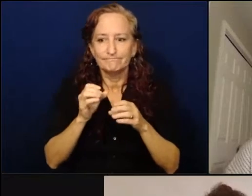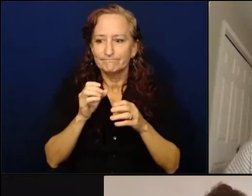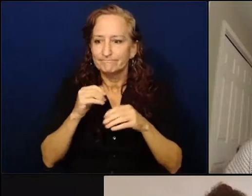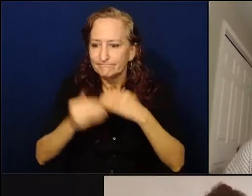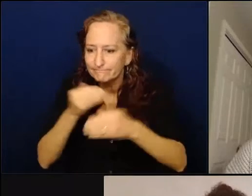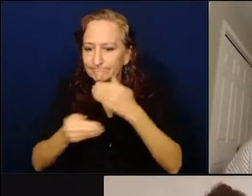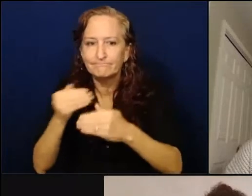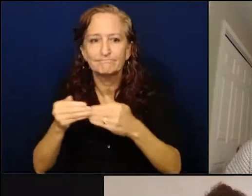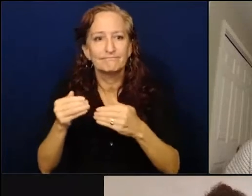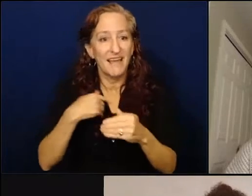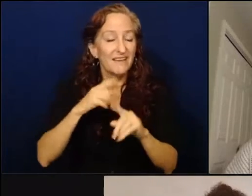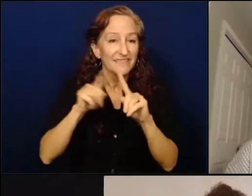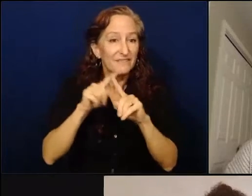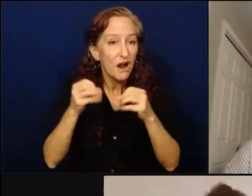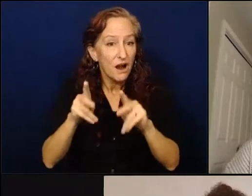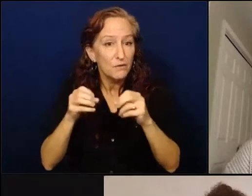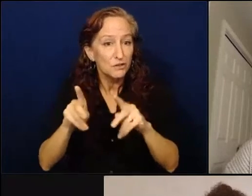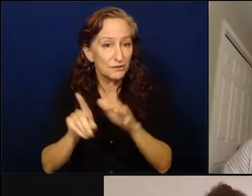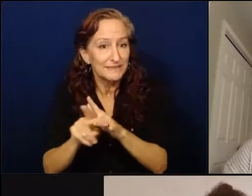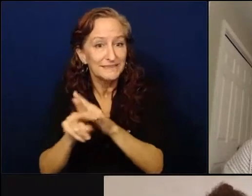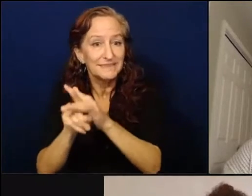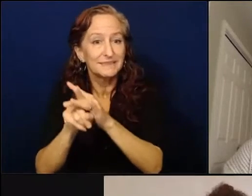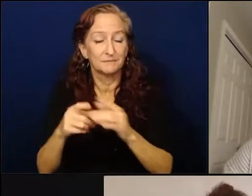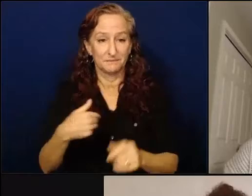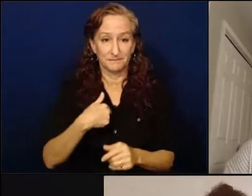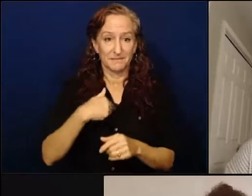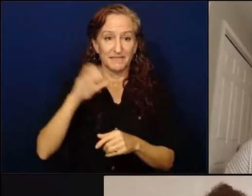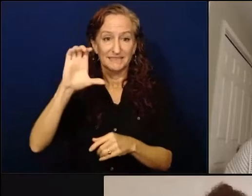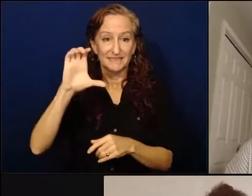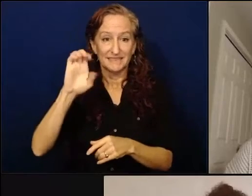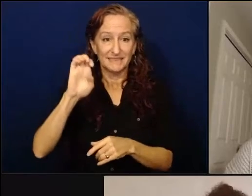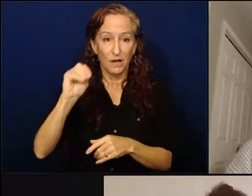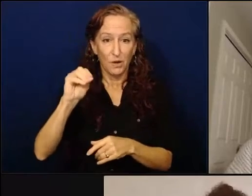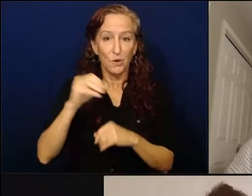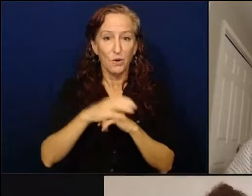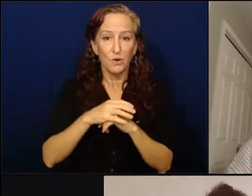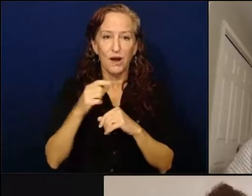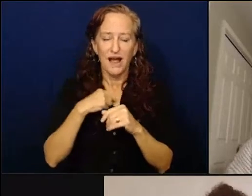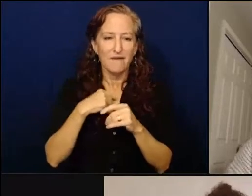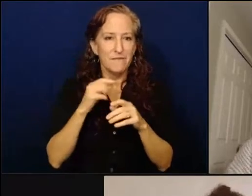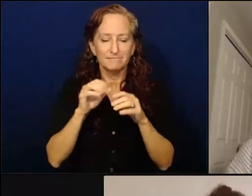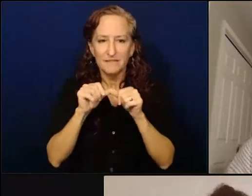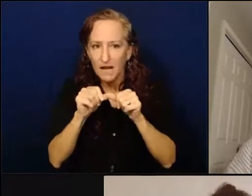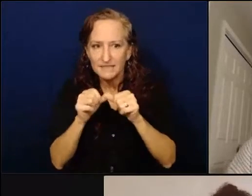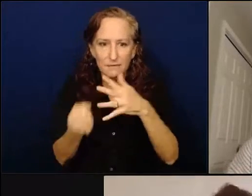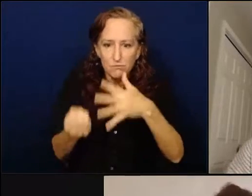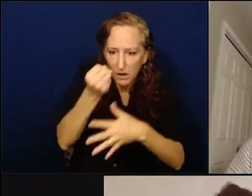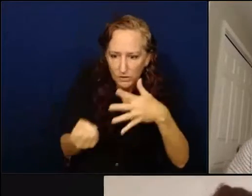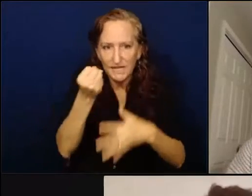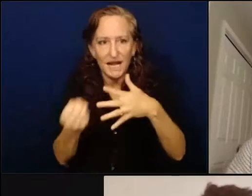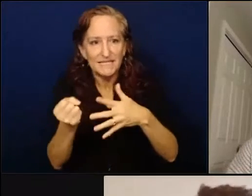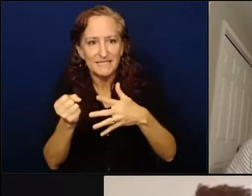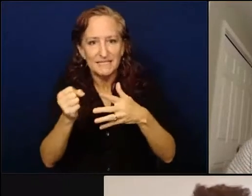as a CEO, my primary focus has been relentless prioritization. So really bringing it down